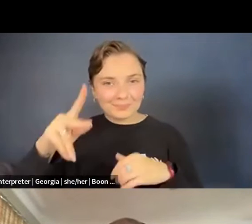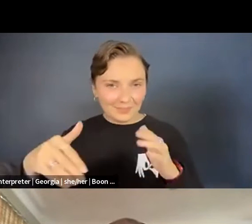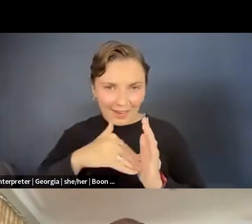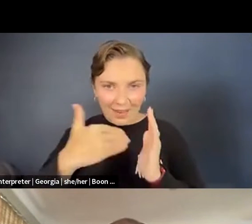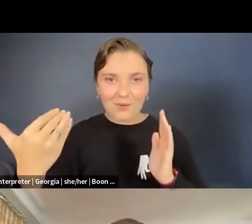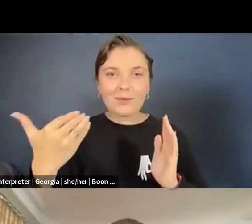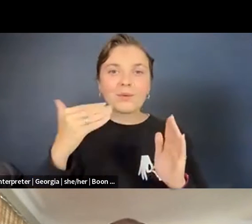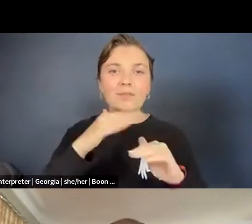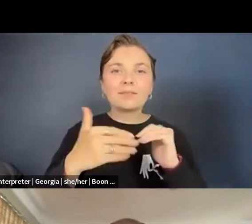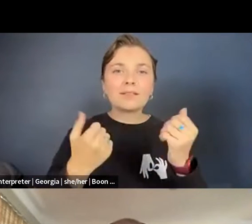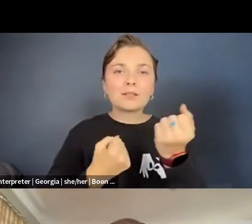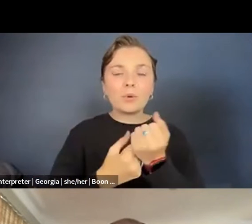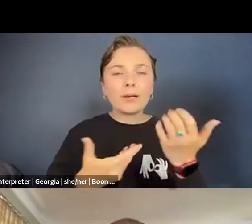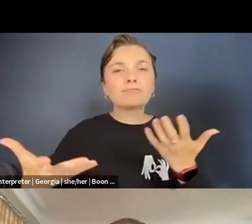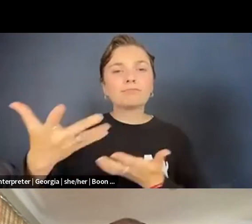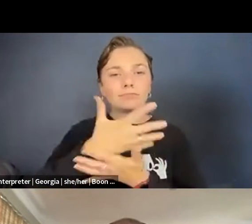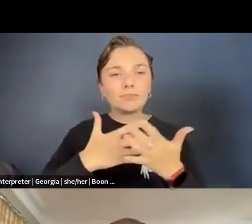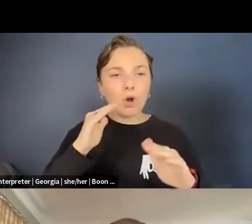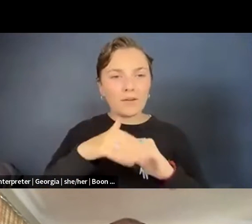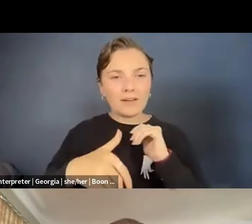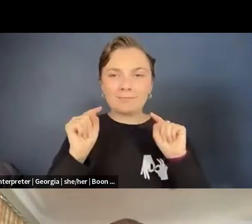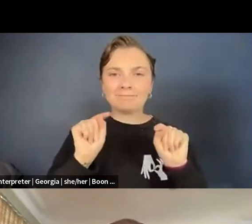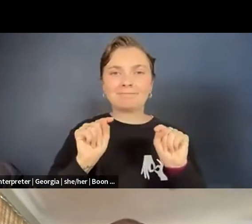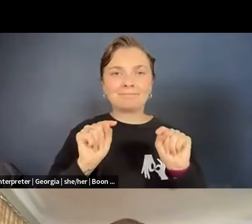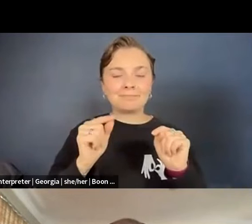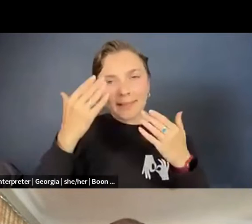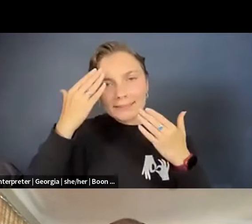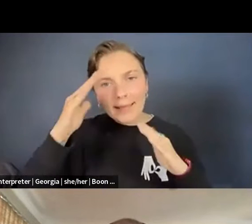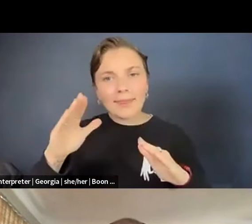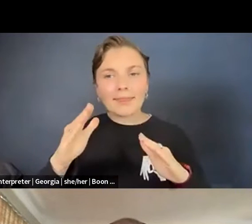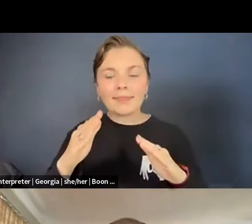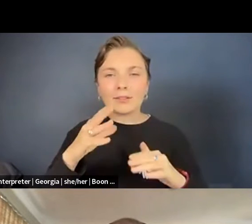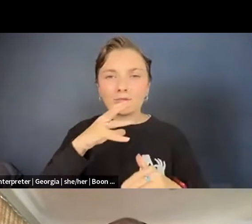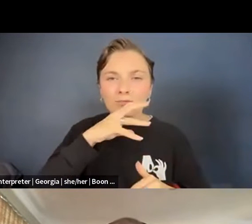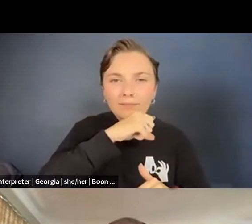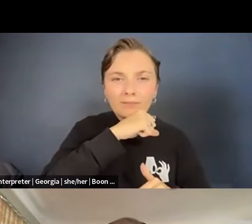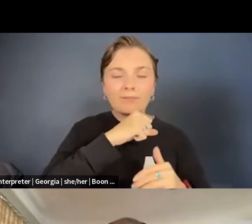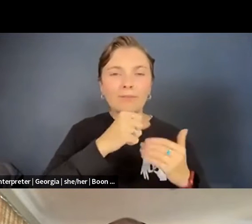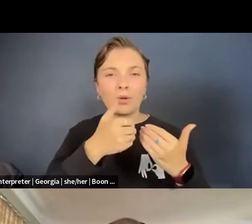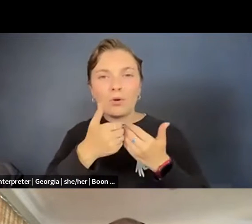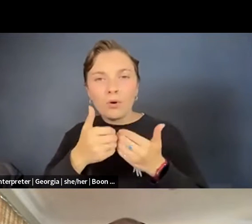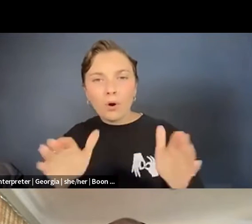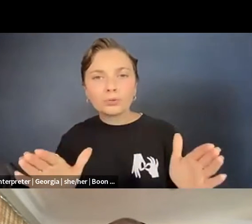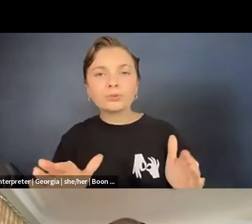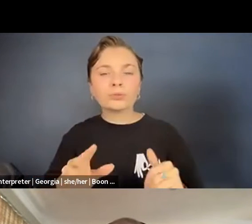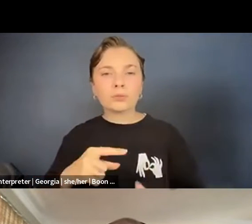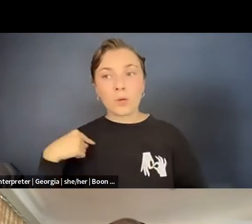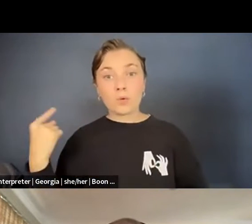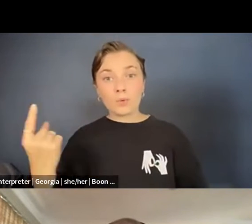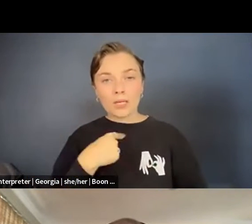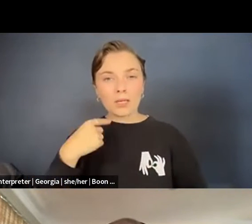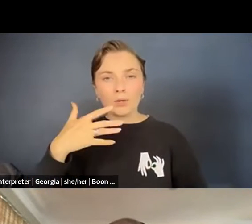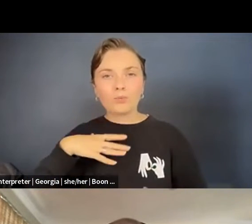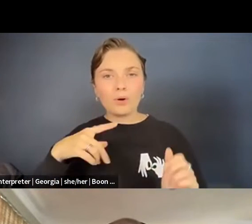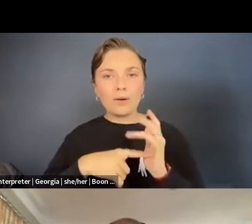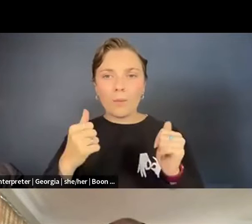around supporting conversations around death, dying, grief and loss. And we wanted to